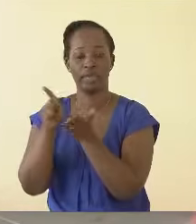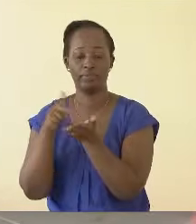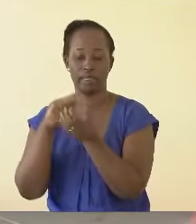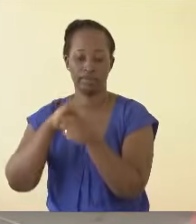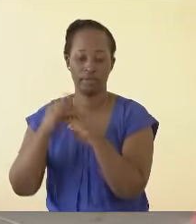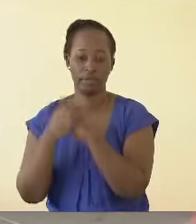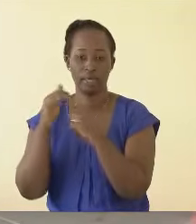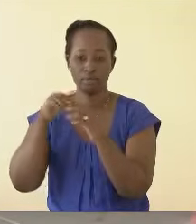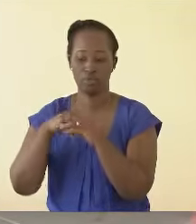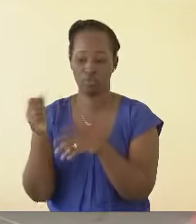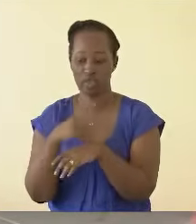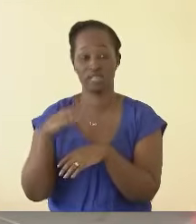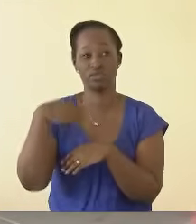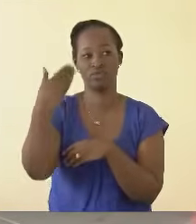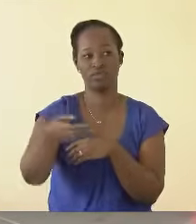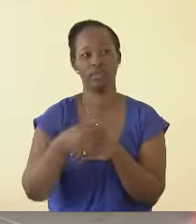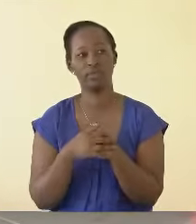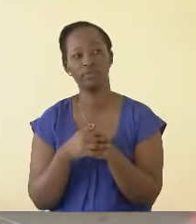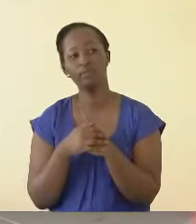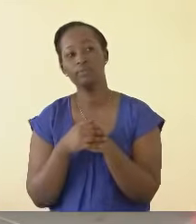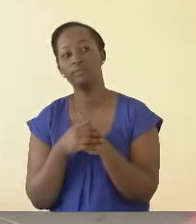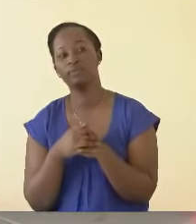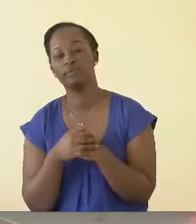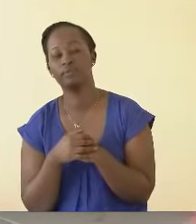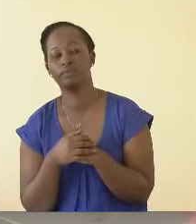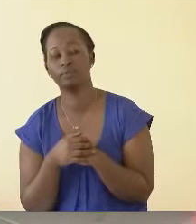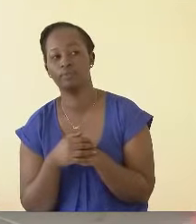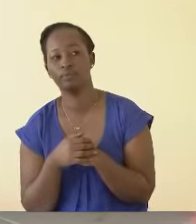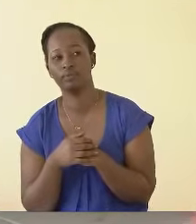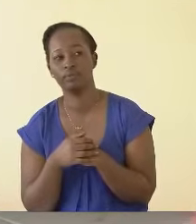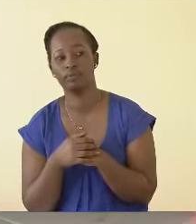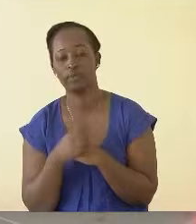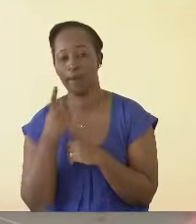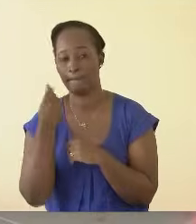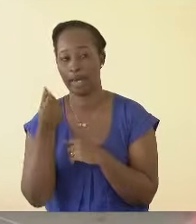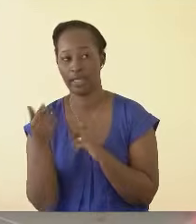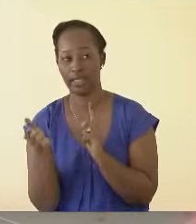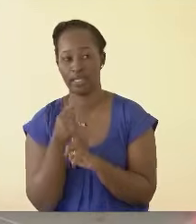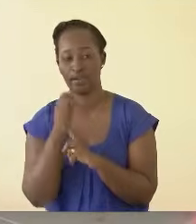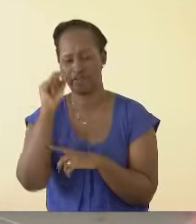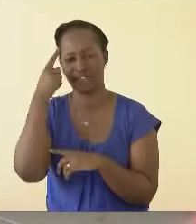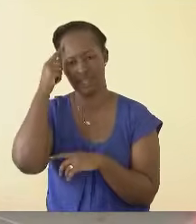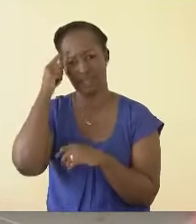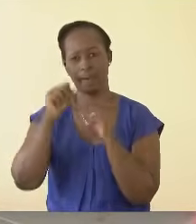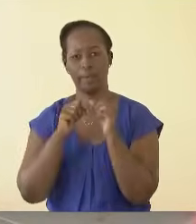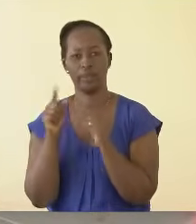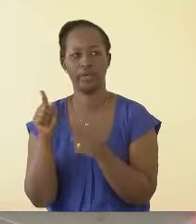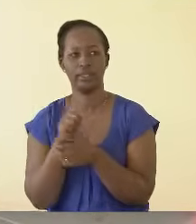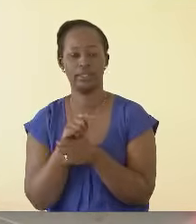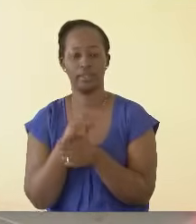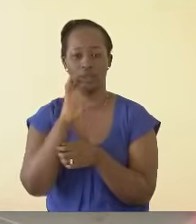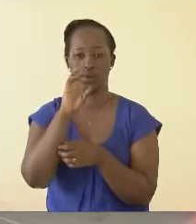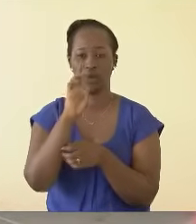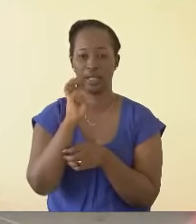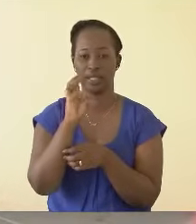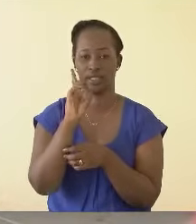following month. Our credit sales cash inflows, was that money received? First think about it. Credit